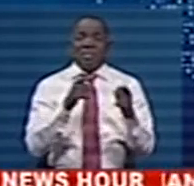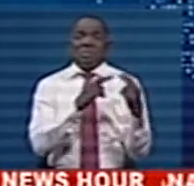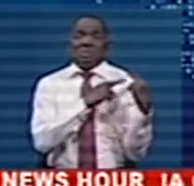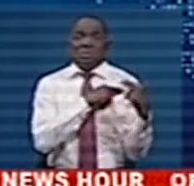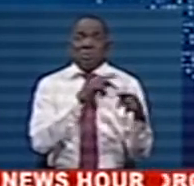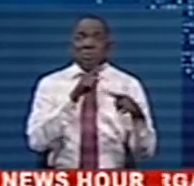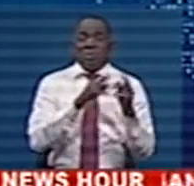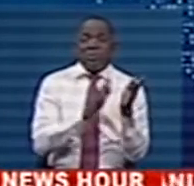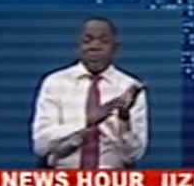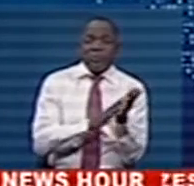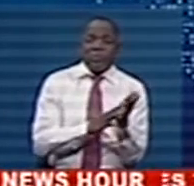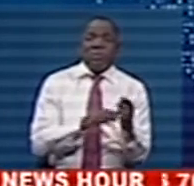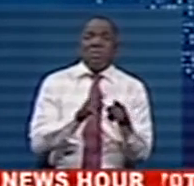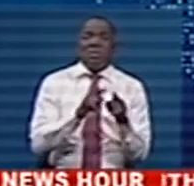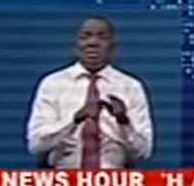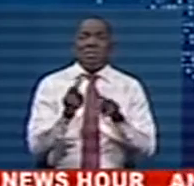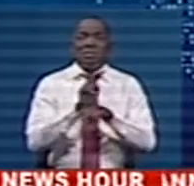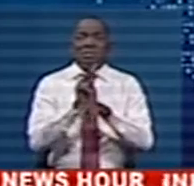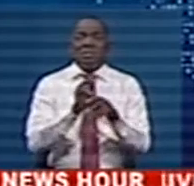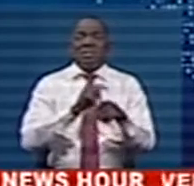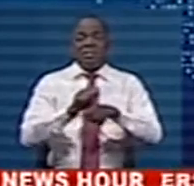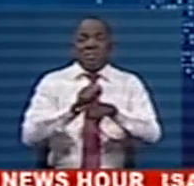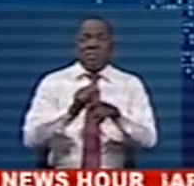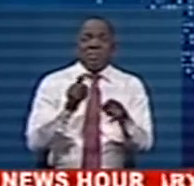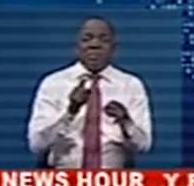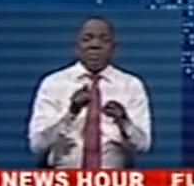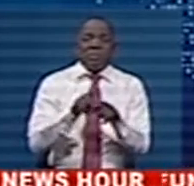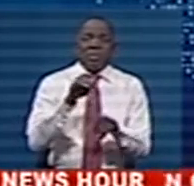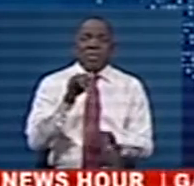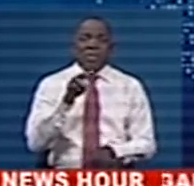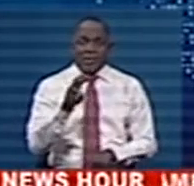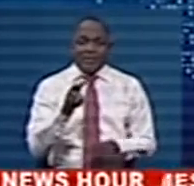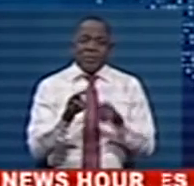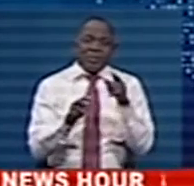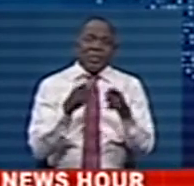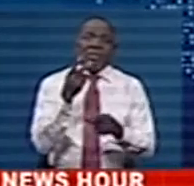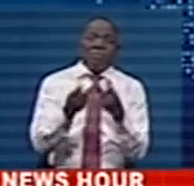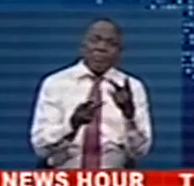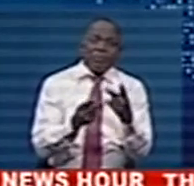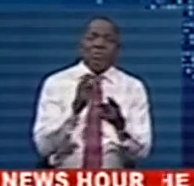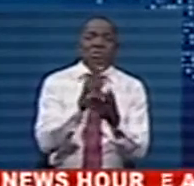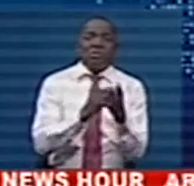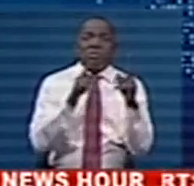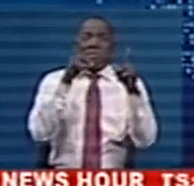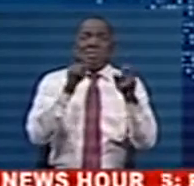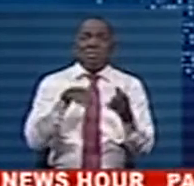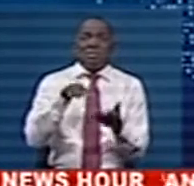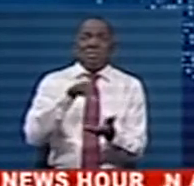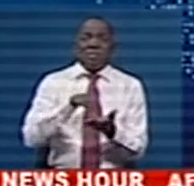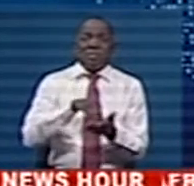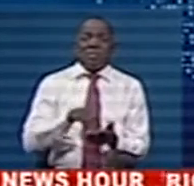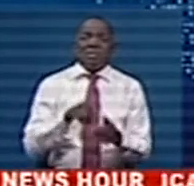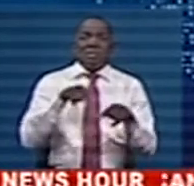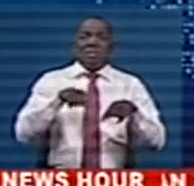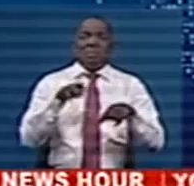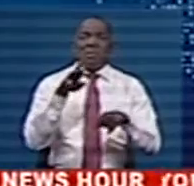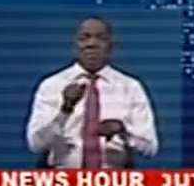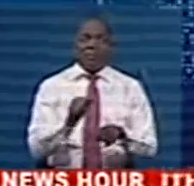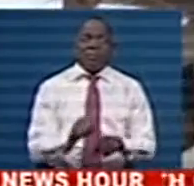of secondary technical and vocational training, Dr. Yaw Osei Adutwum, visited some examination centres in